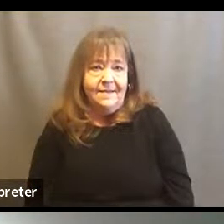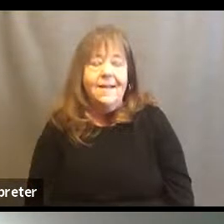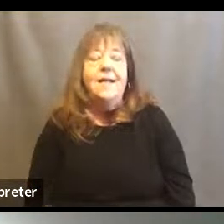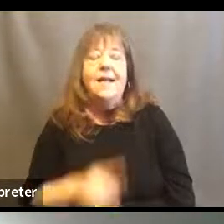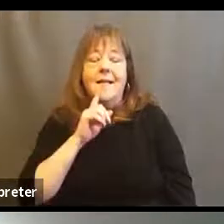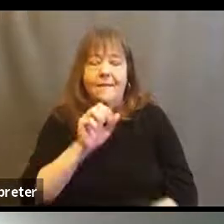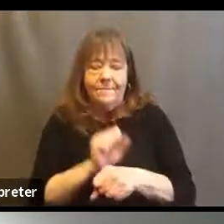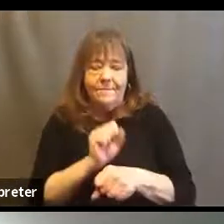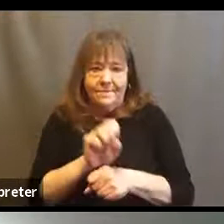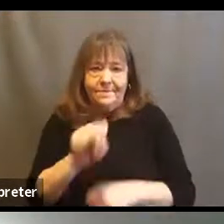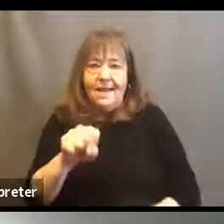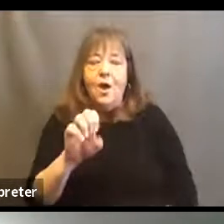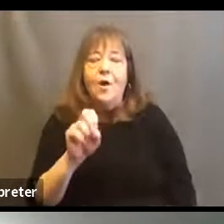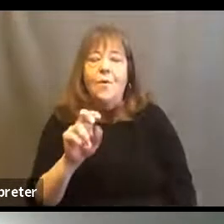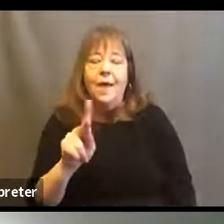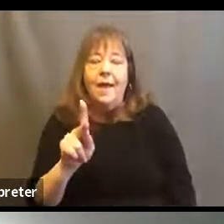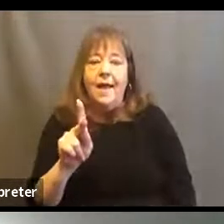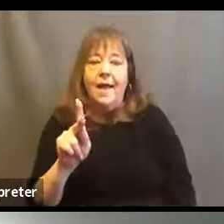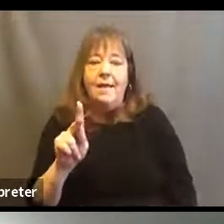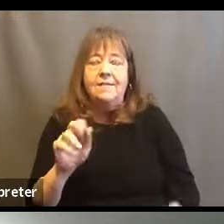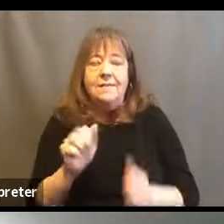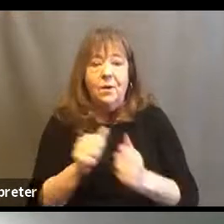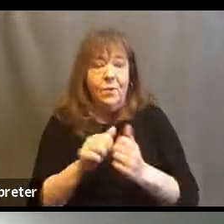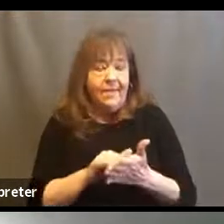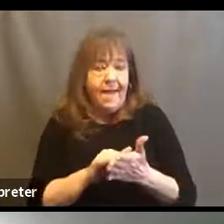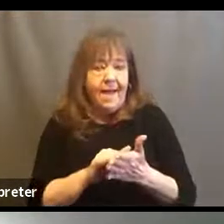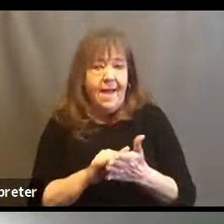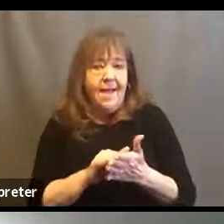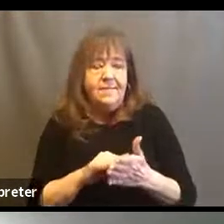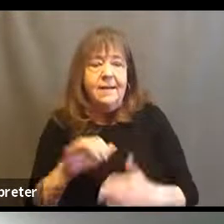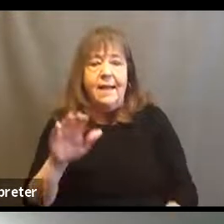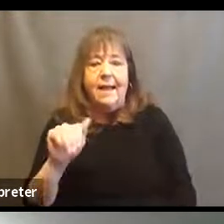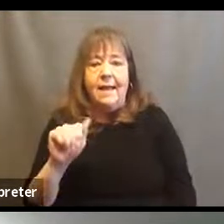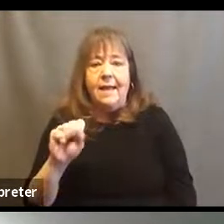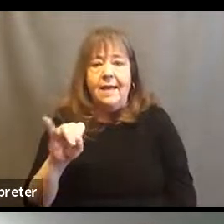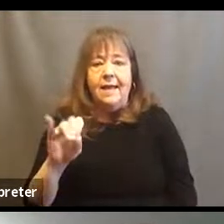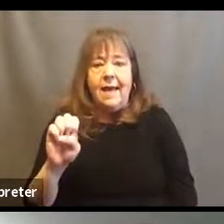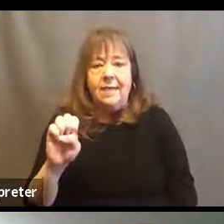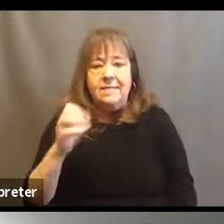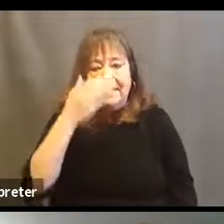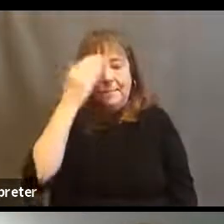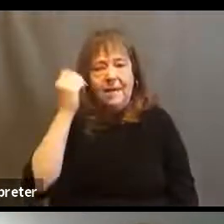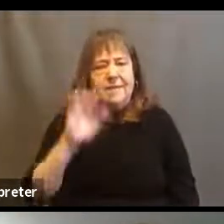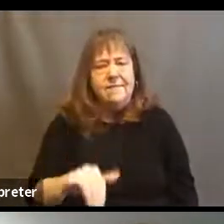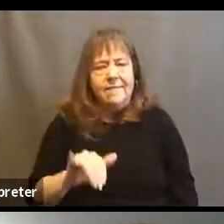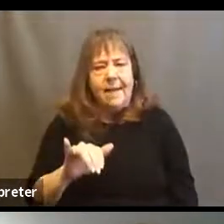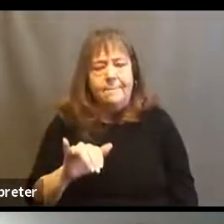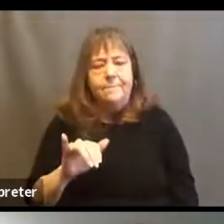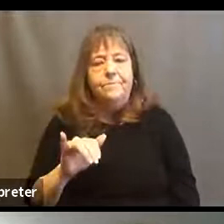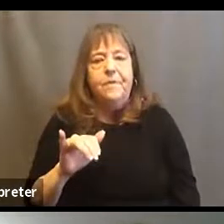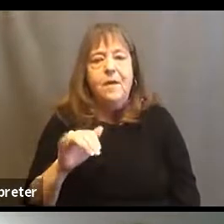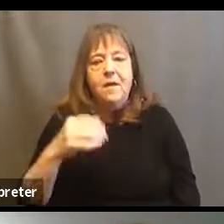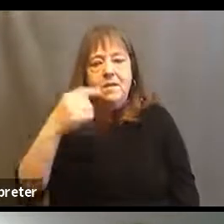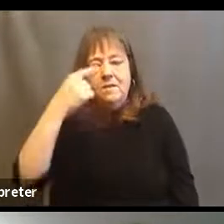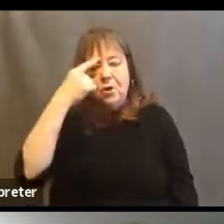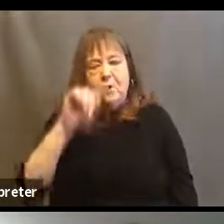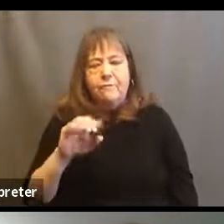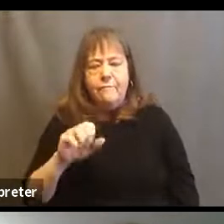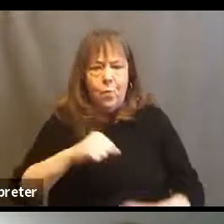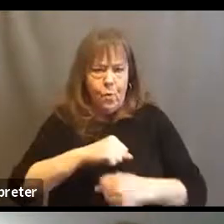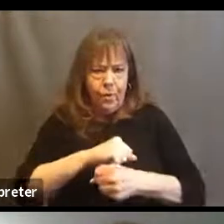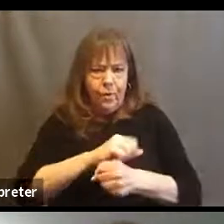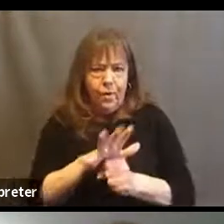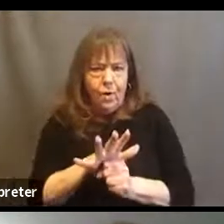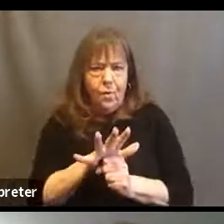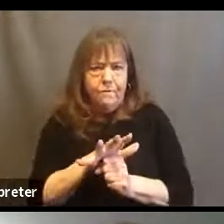Absolutely, absolutely. And I guess with that, just a follow up for Casey, because of that, for the COVID-19, or